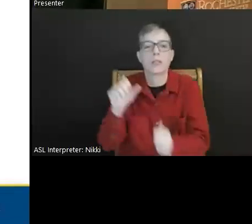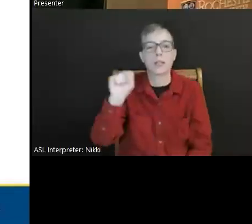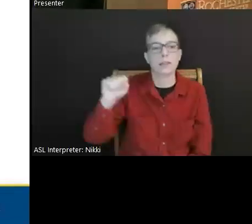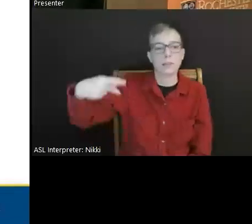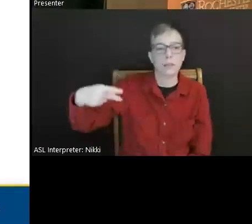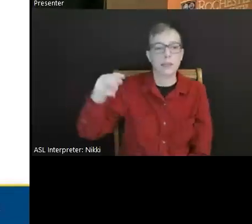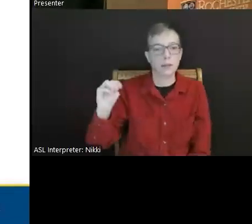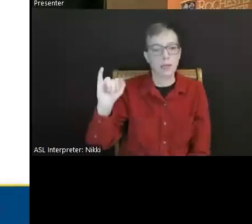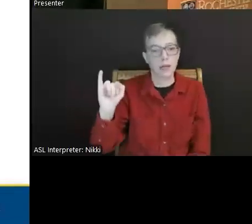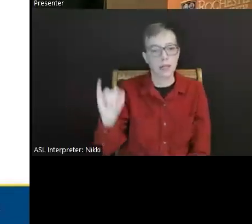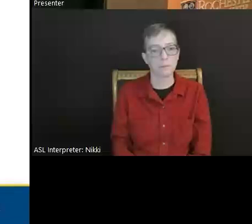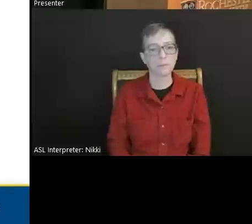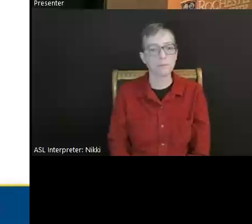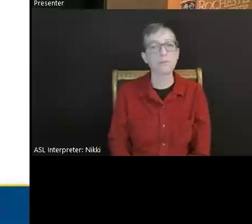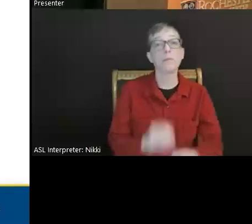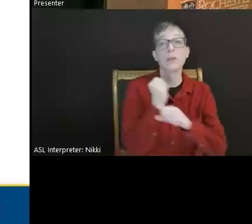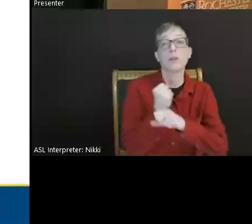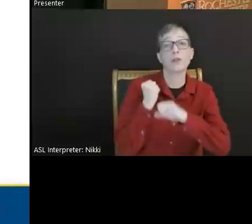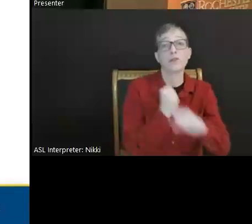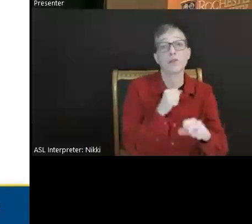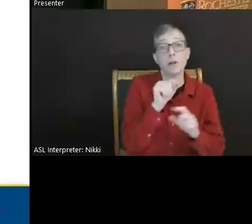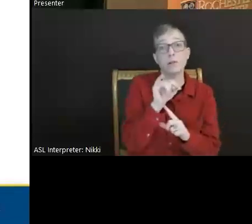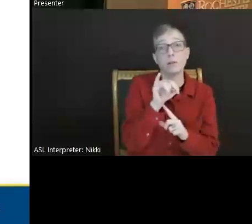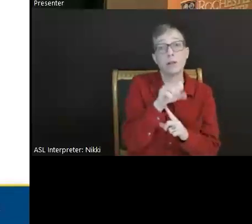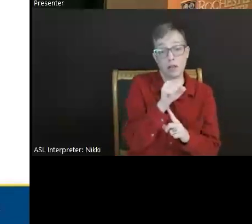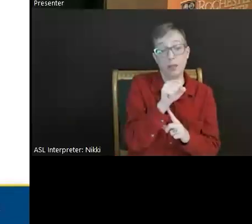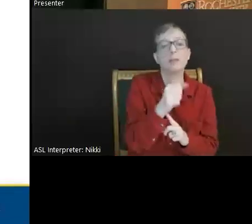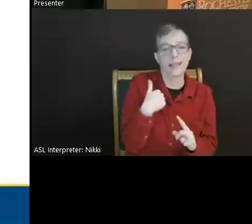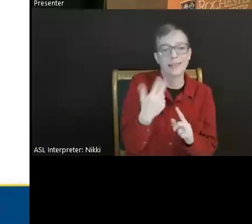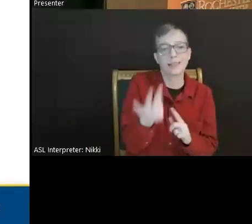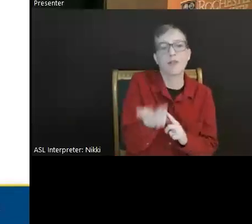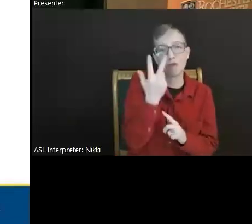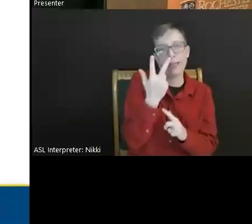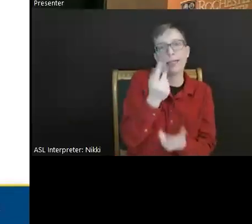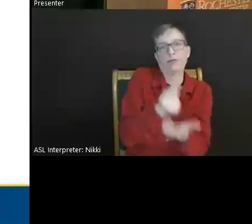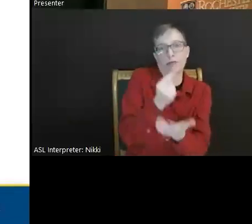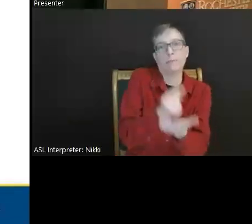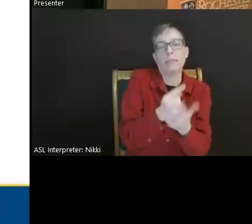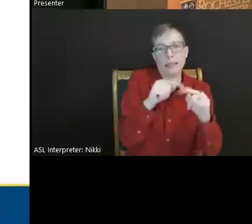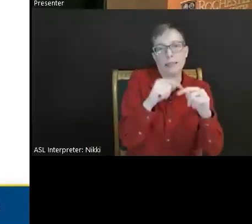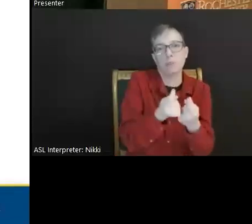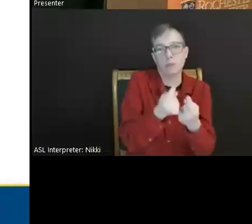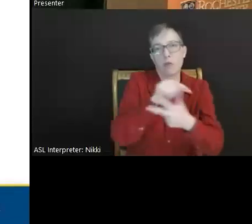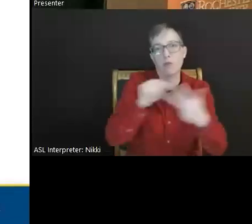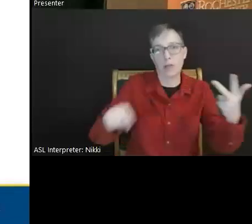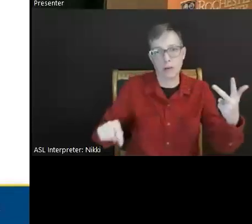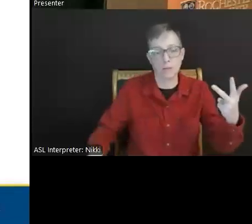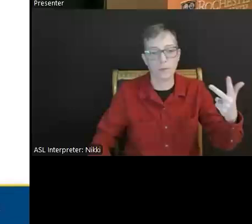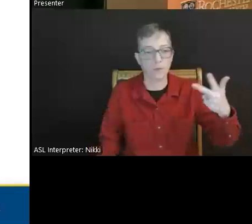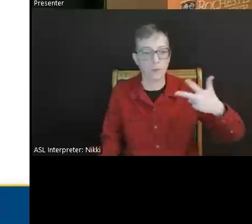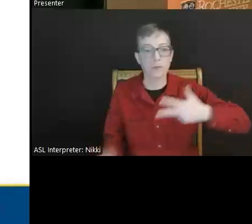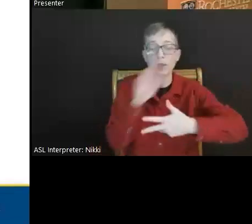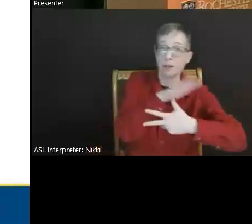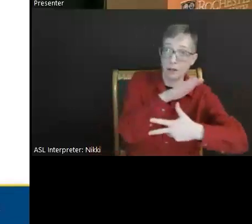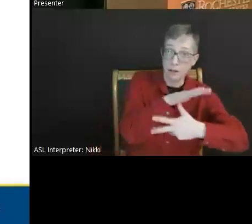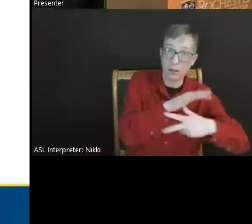to 3 assertive community treatment teams. I have them listed here. Strong Ties Act was the first ACT team